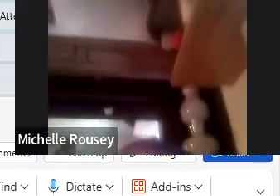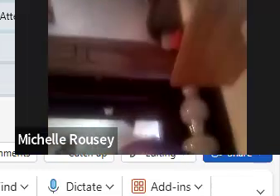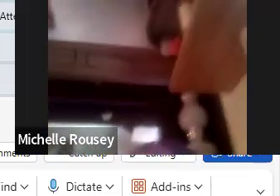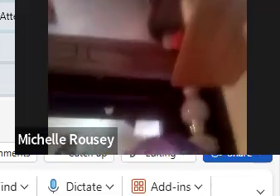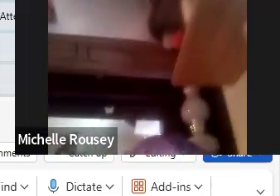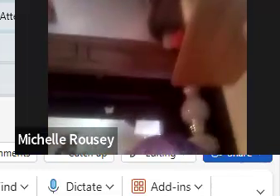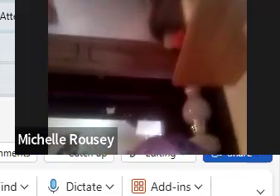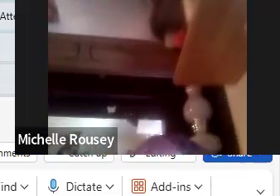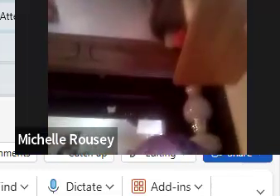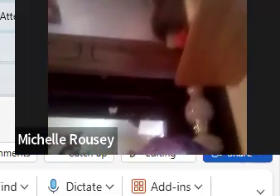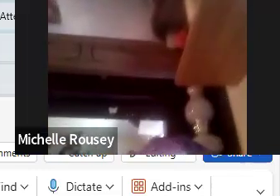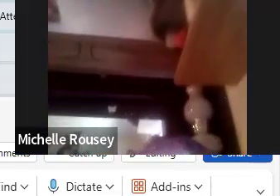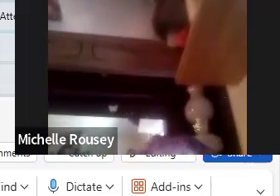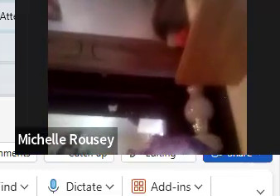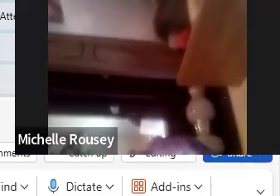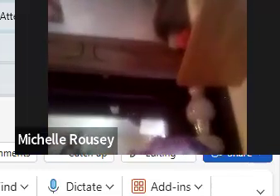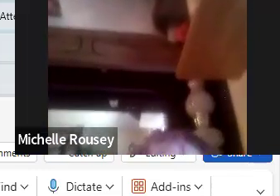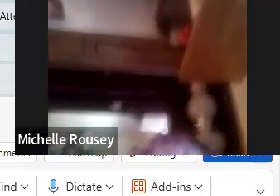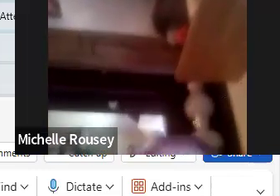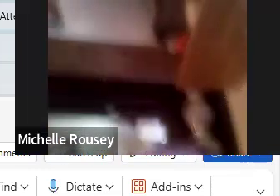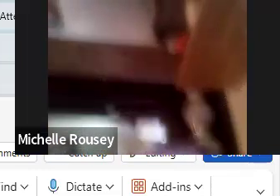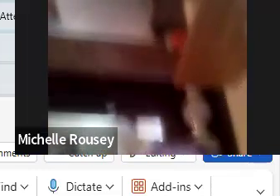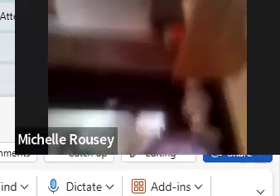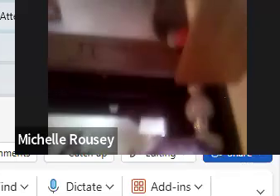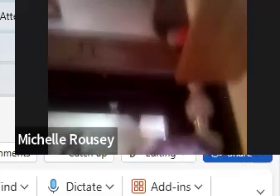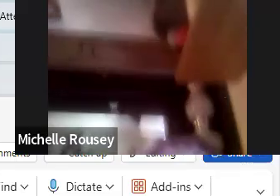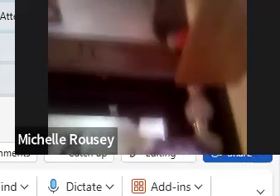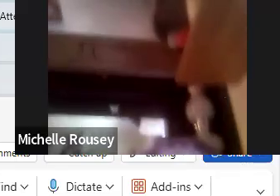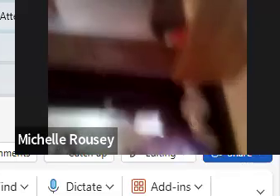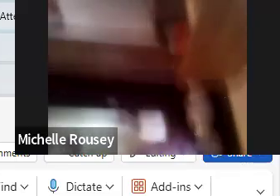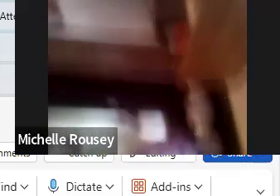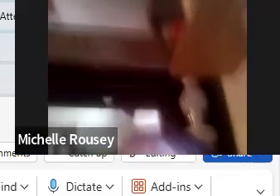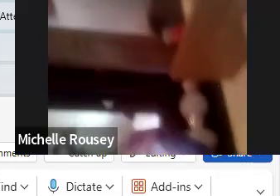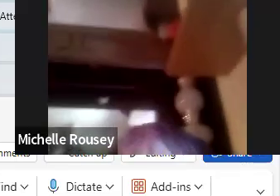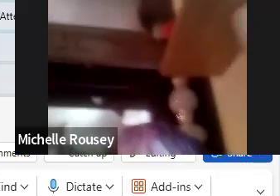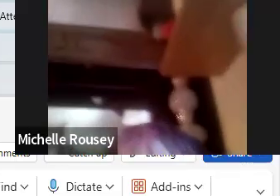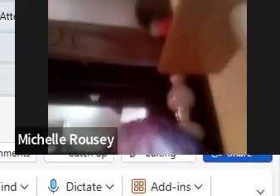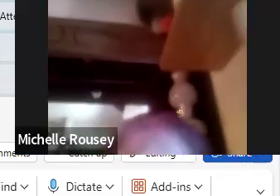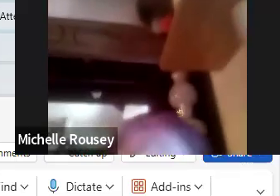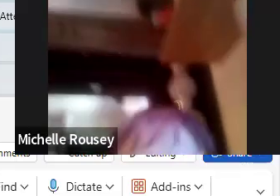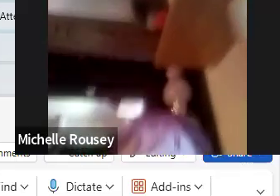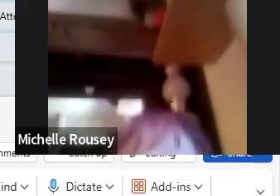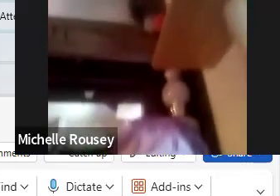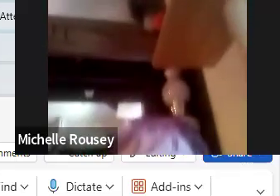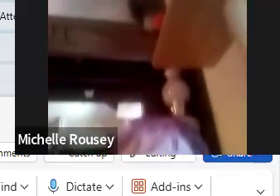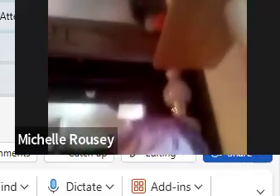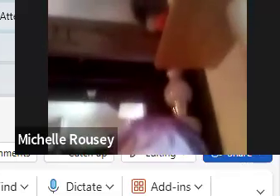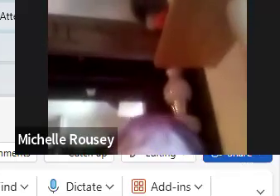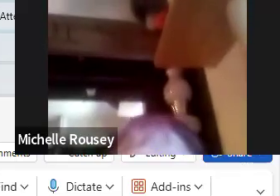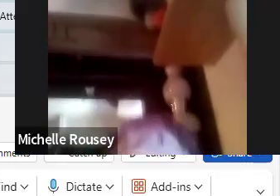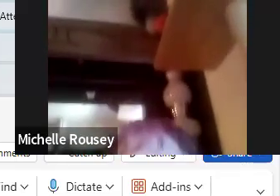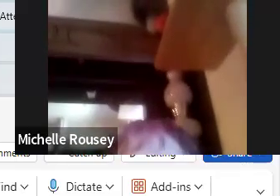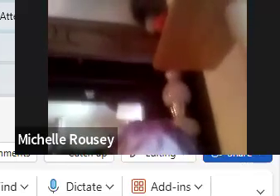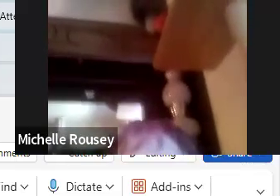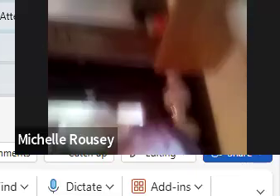So that we, you know, we ask specific questions from start to finish, and we have